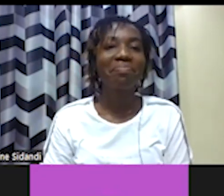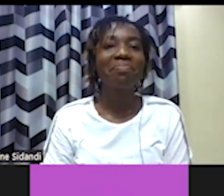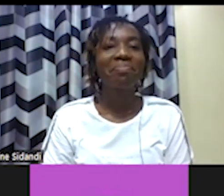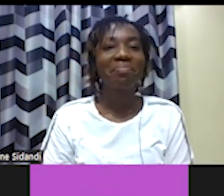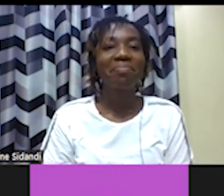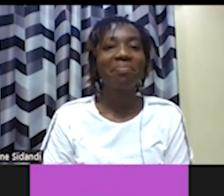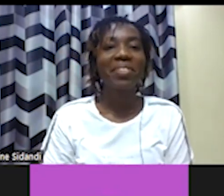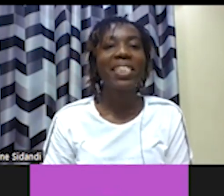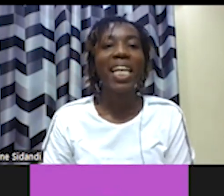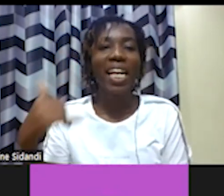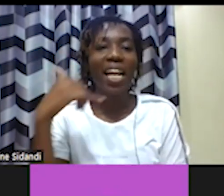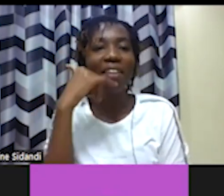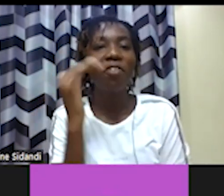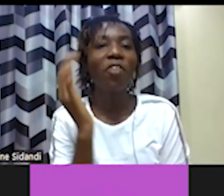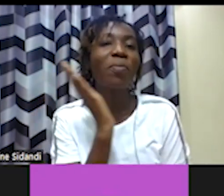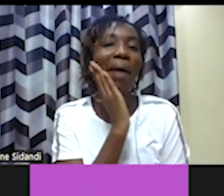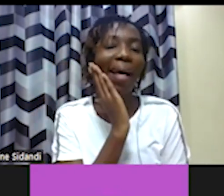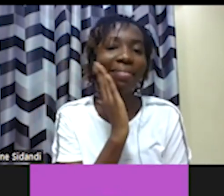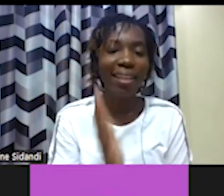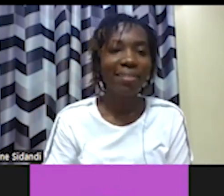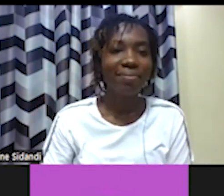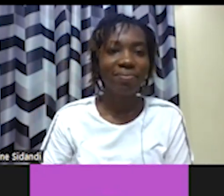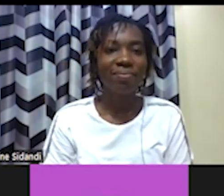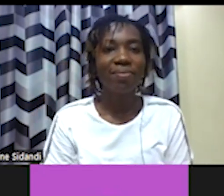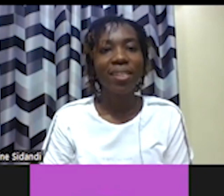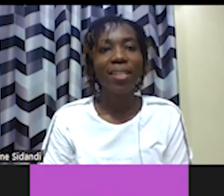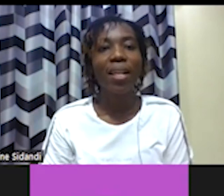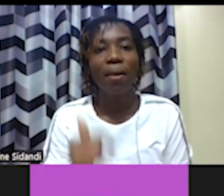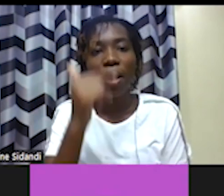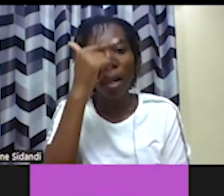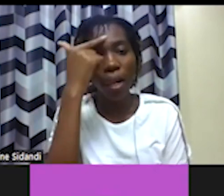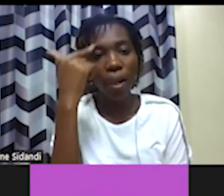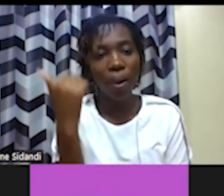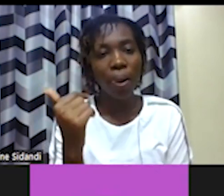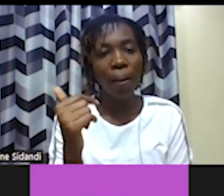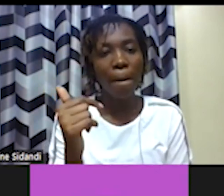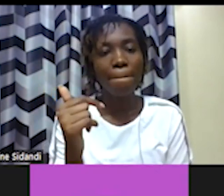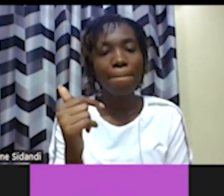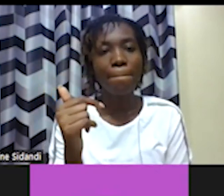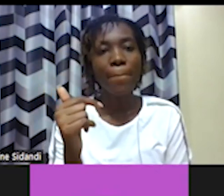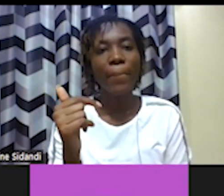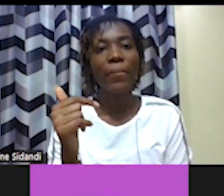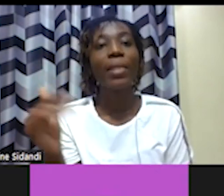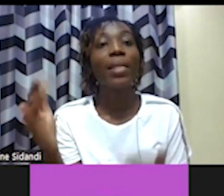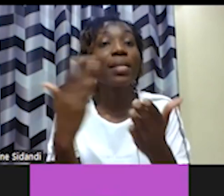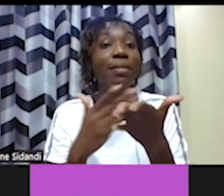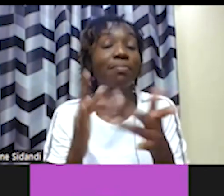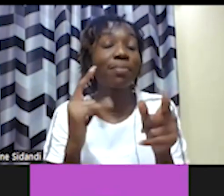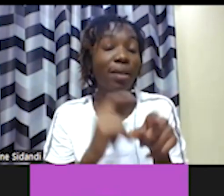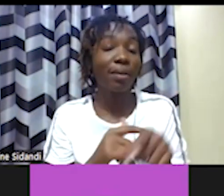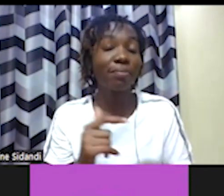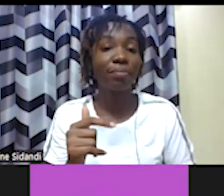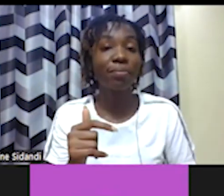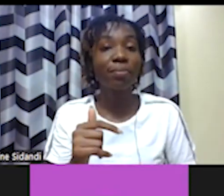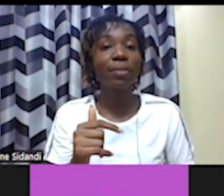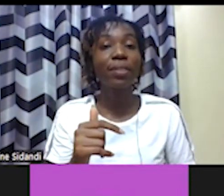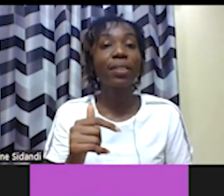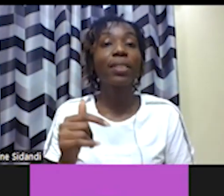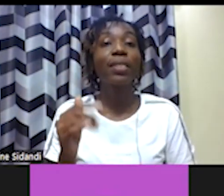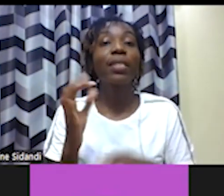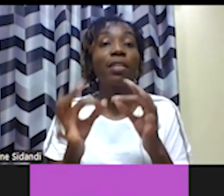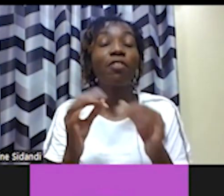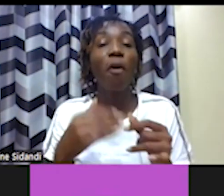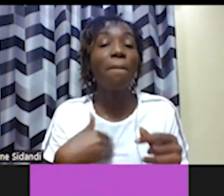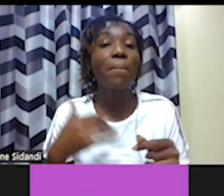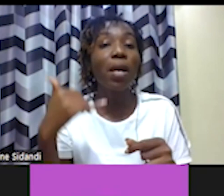I am a telephone mother, surely, because and at a given time when I call,